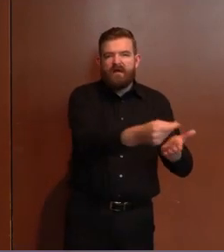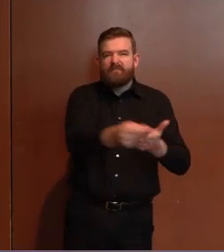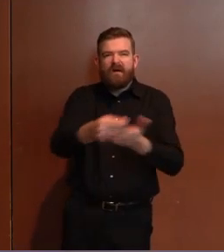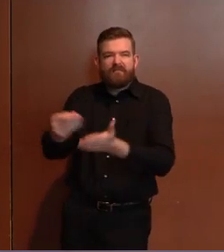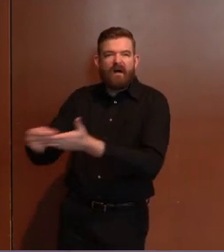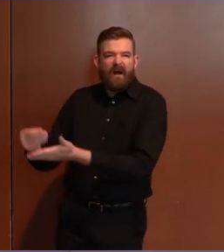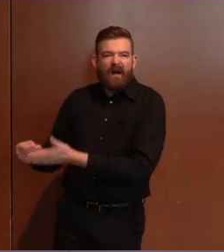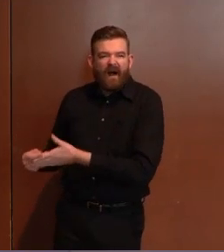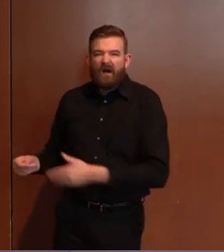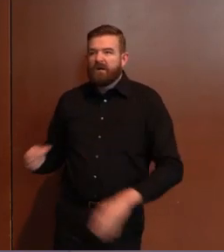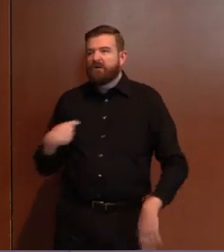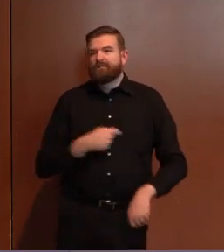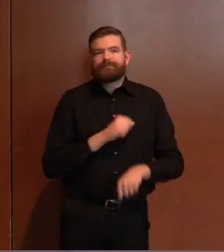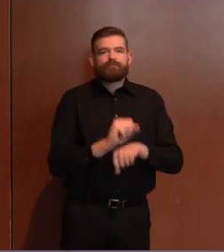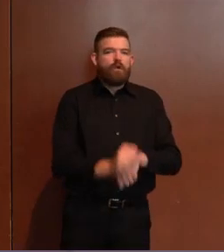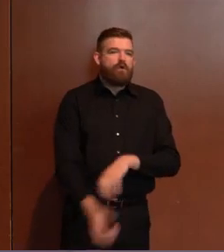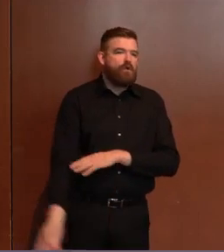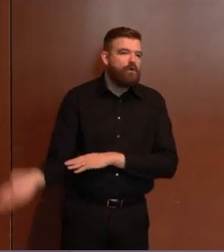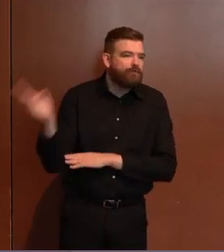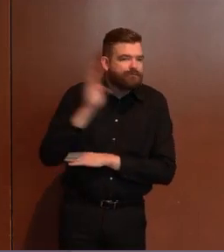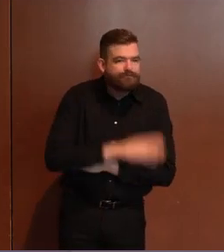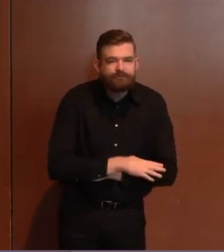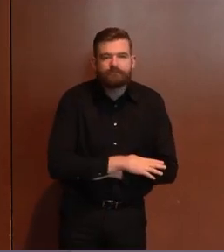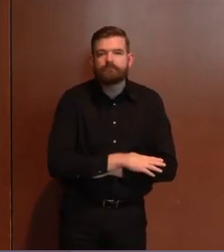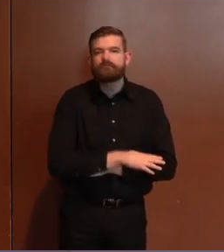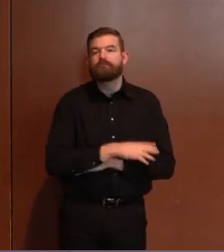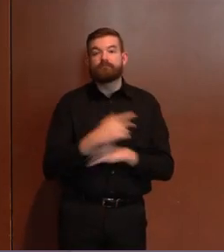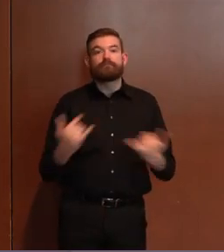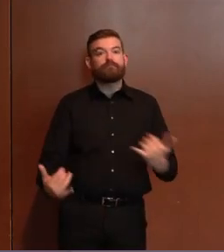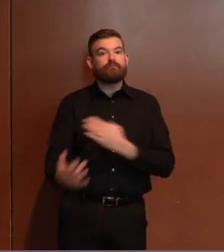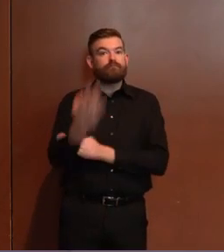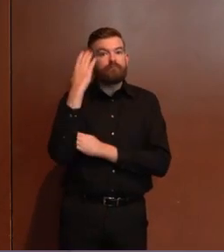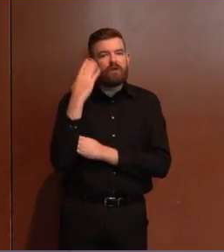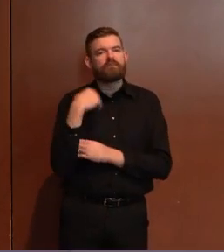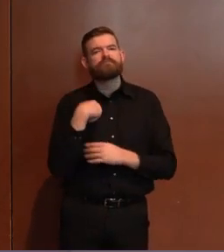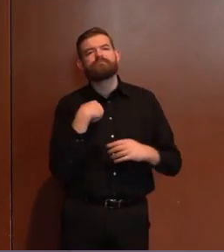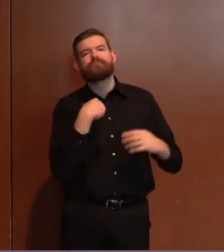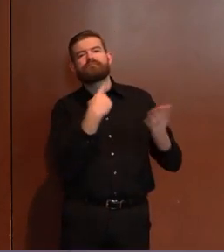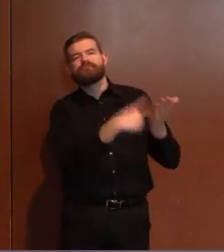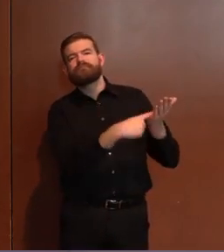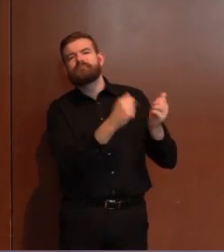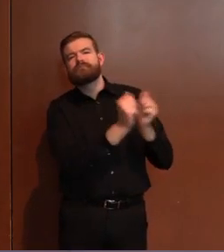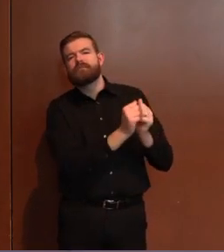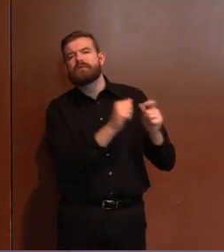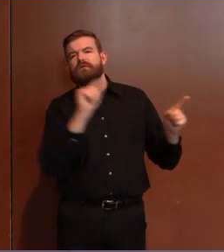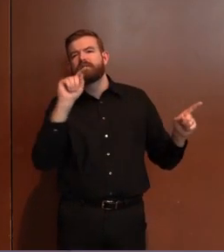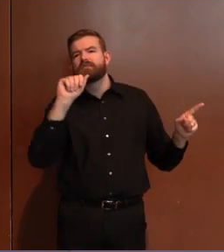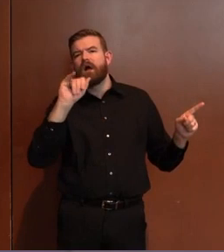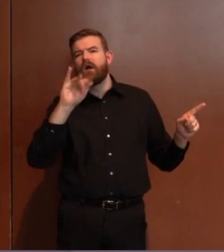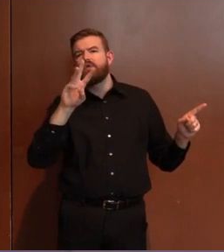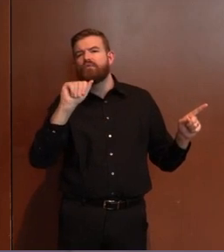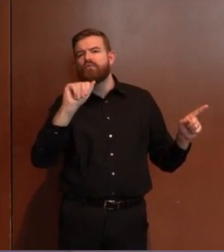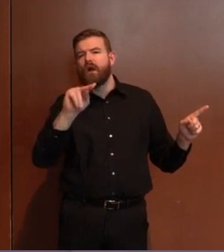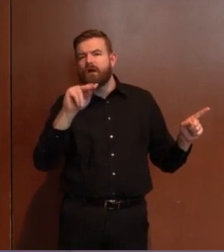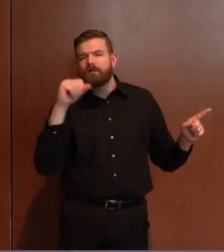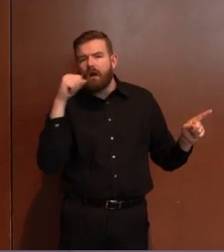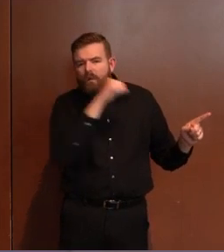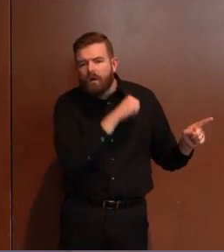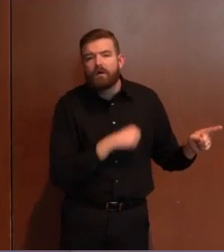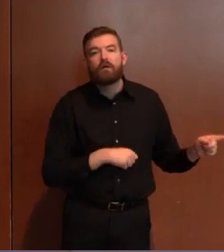was exchanging notes this morning with folks in Taiwan, as I mentioned, over the past 48 hours, the PRC, as well as Germany. I'd